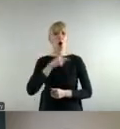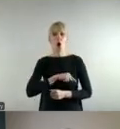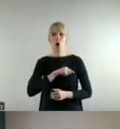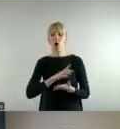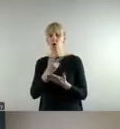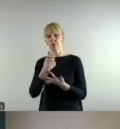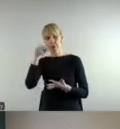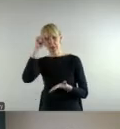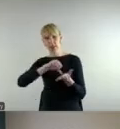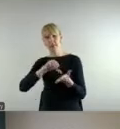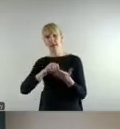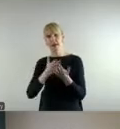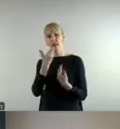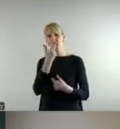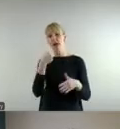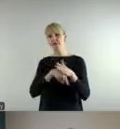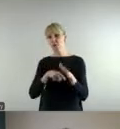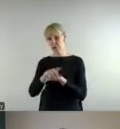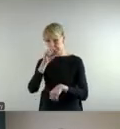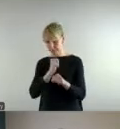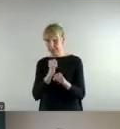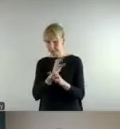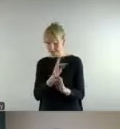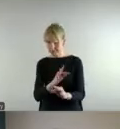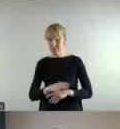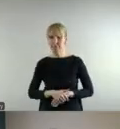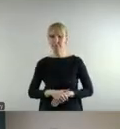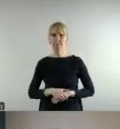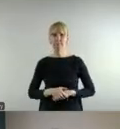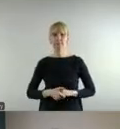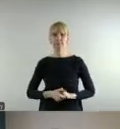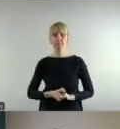Yes, and now I'm going to say a little about